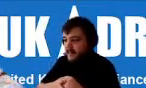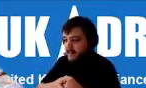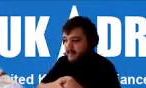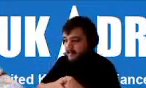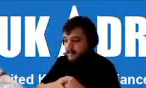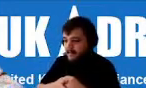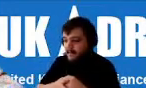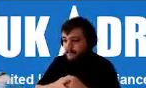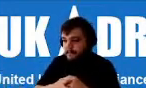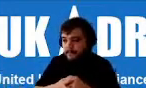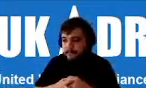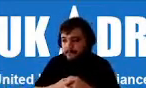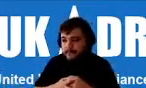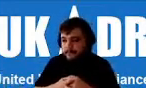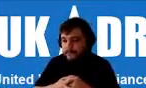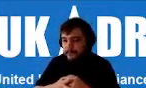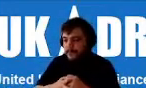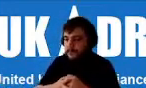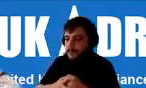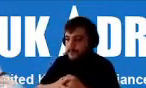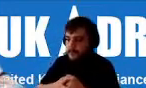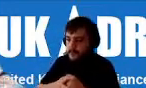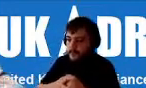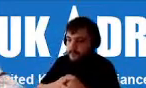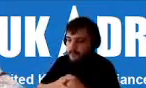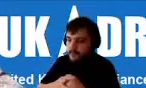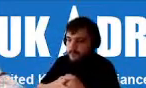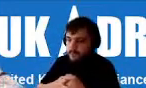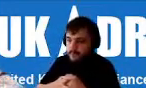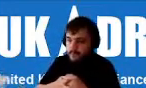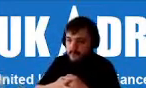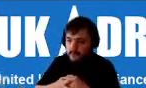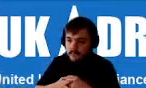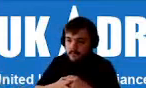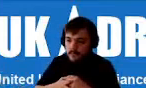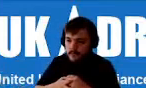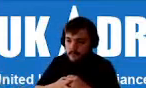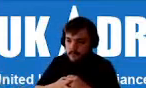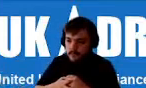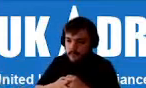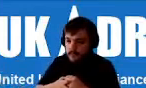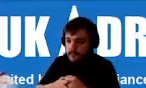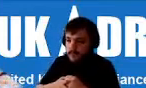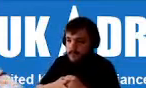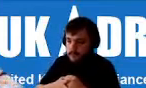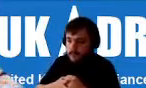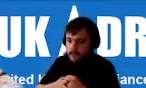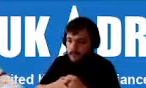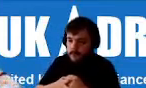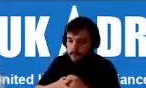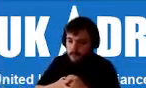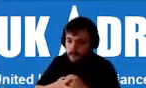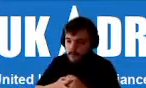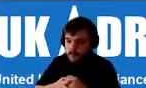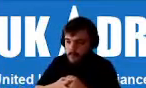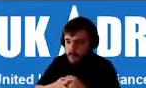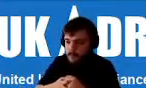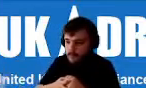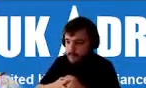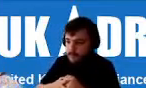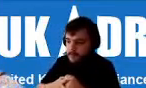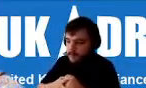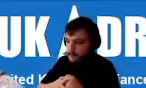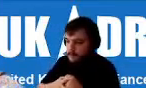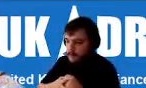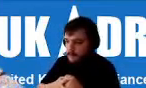Okay, it's fantasy, but it made some really good points about all of this. One